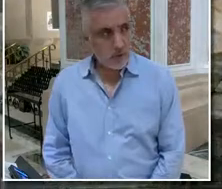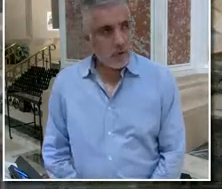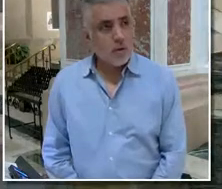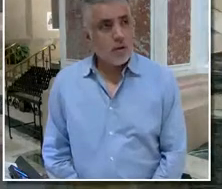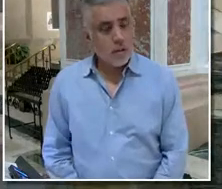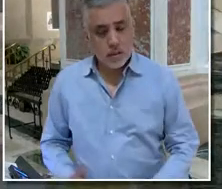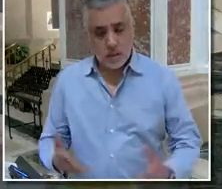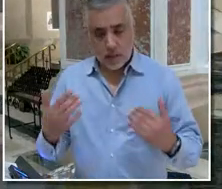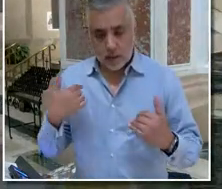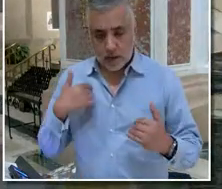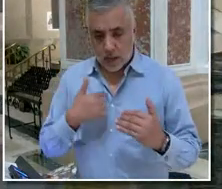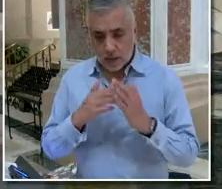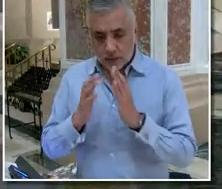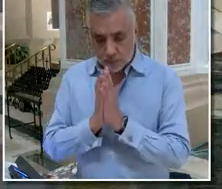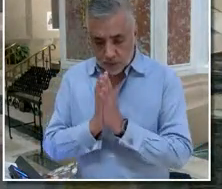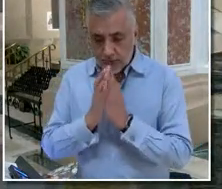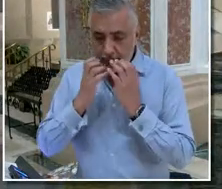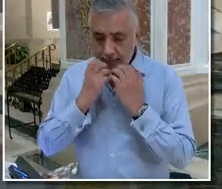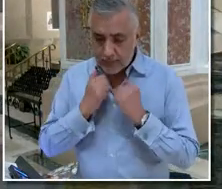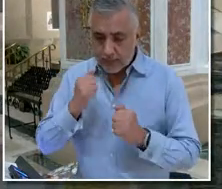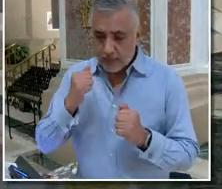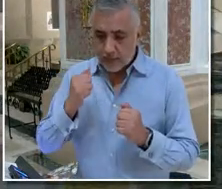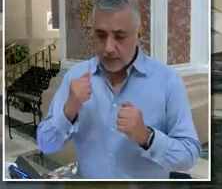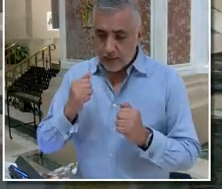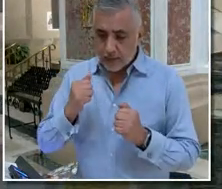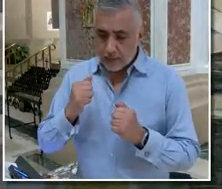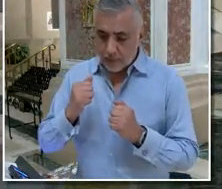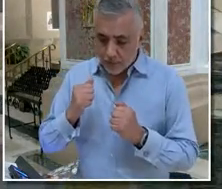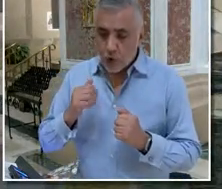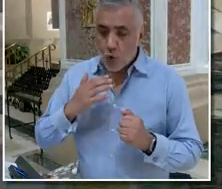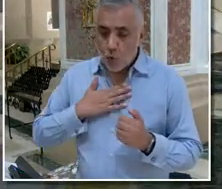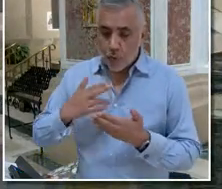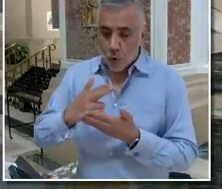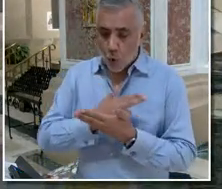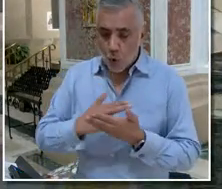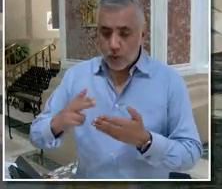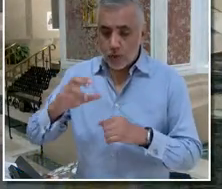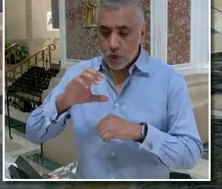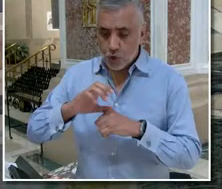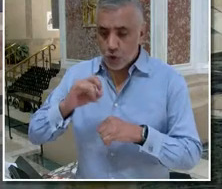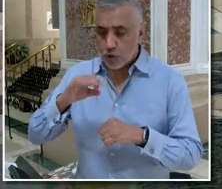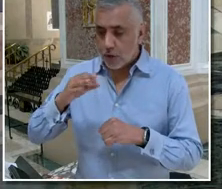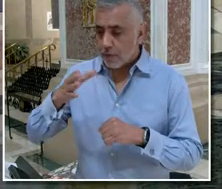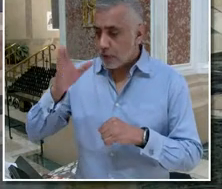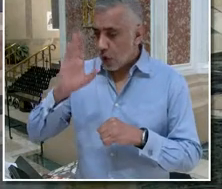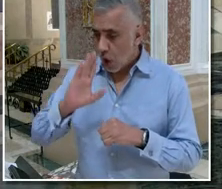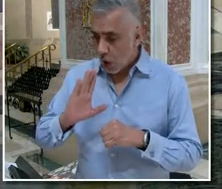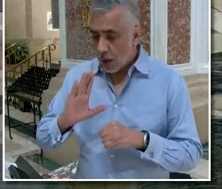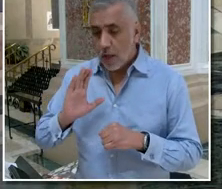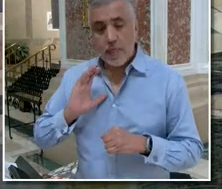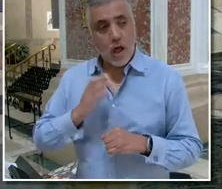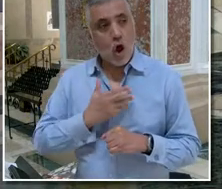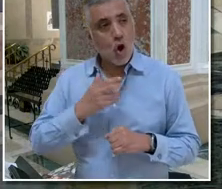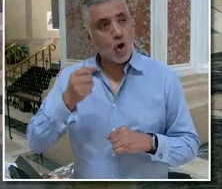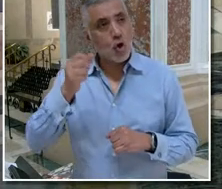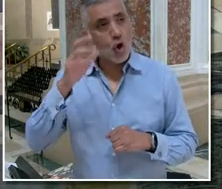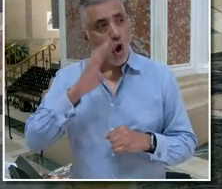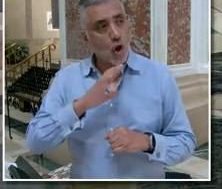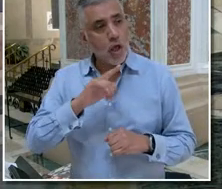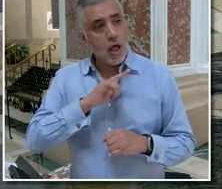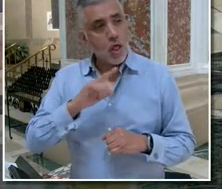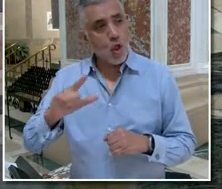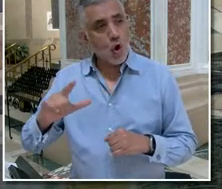Let us pray, dearly beloved, for the Holy Church of God, that our God and Lord